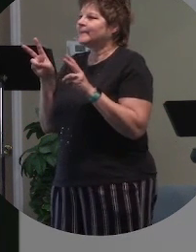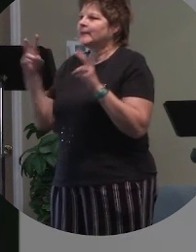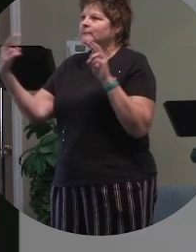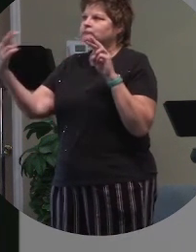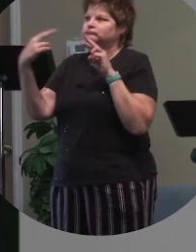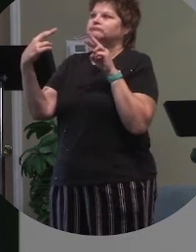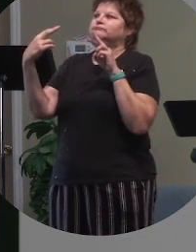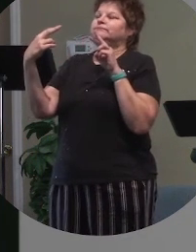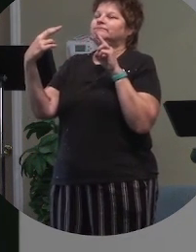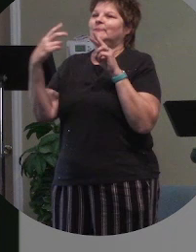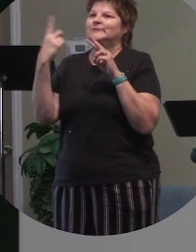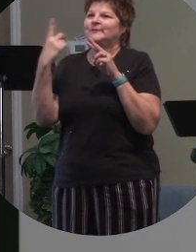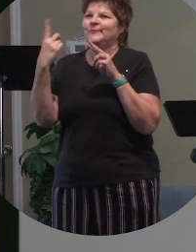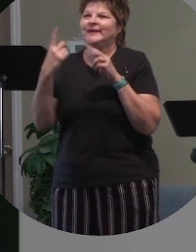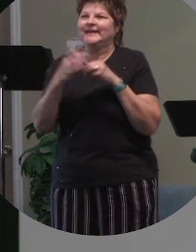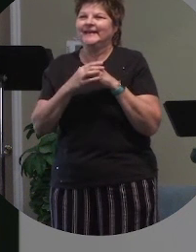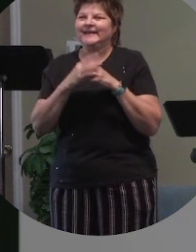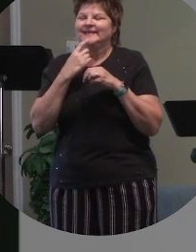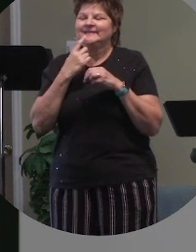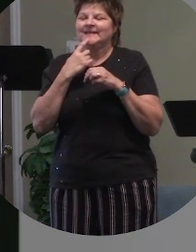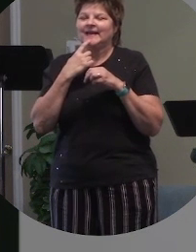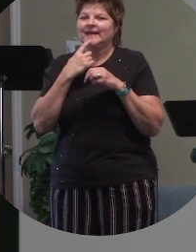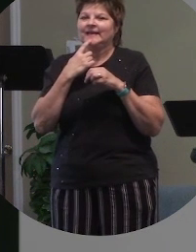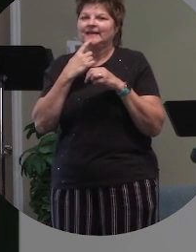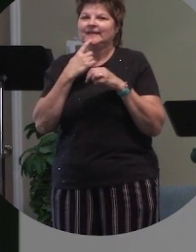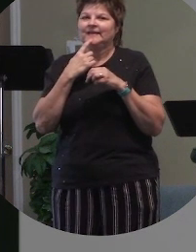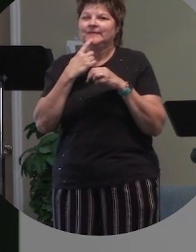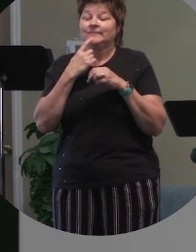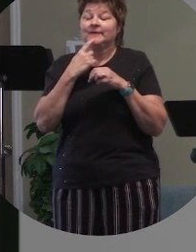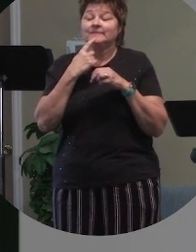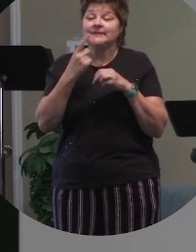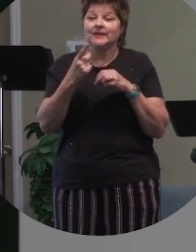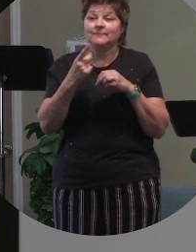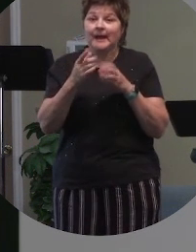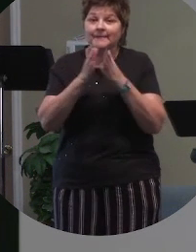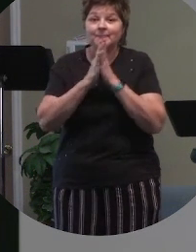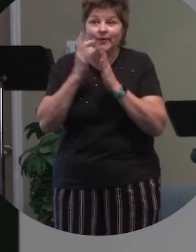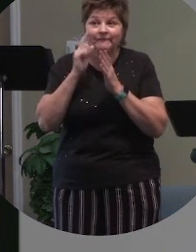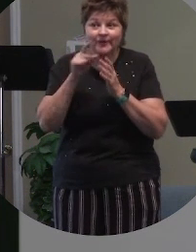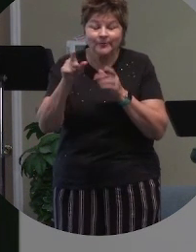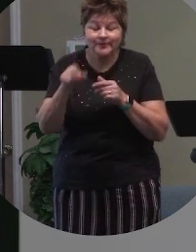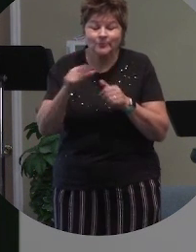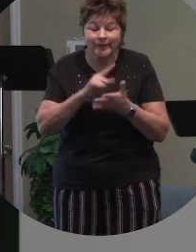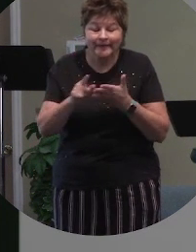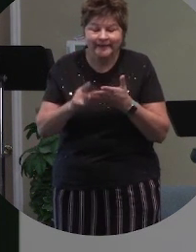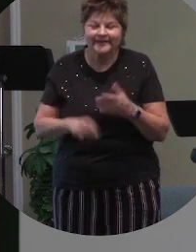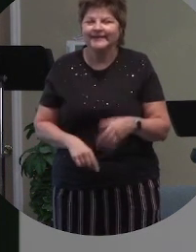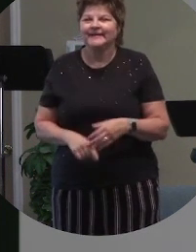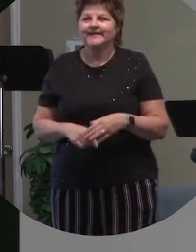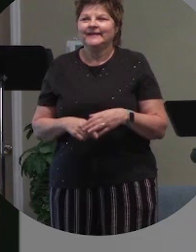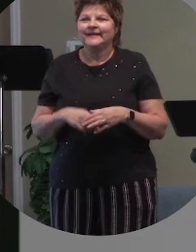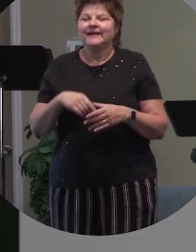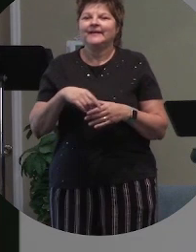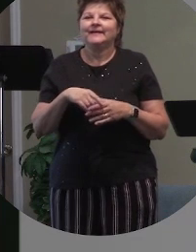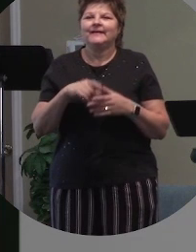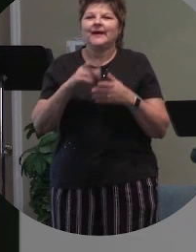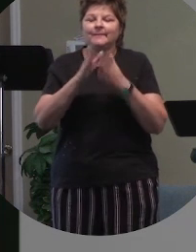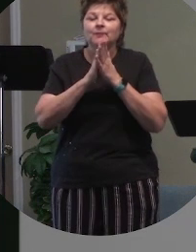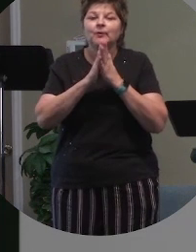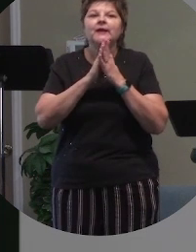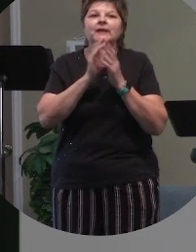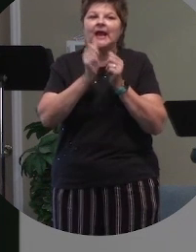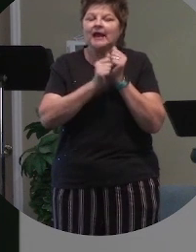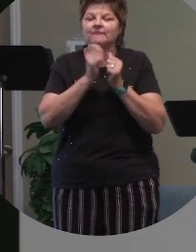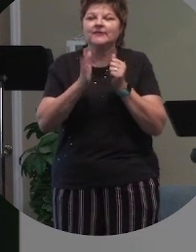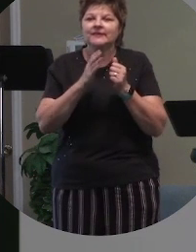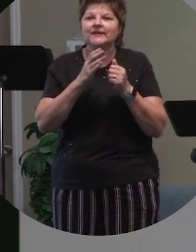someone. And say, you know, you might even tell them as you're walking, I'm going to pray for you this week. I'm going to pray all that goes well.